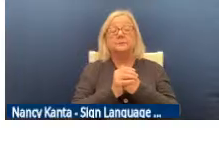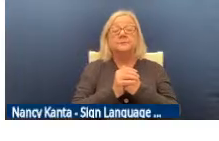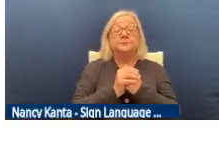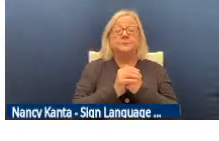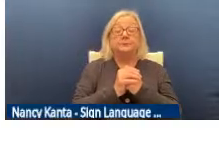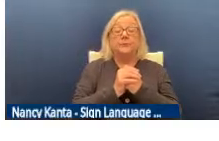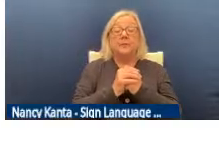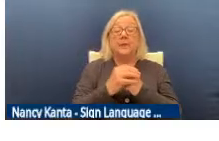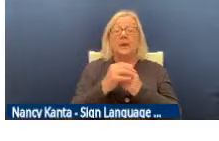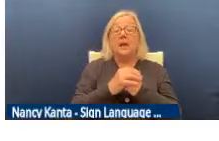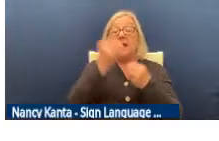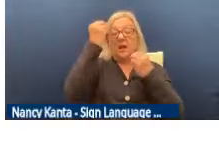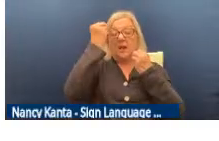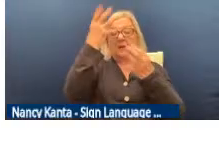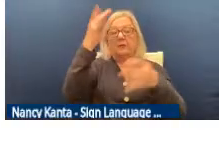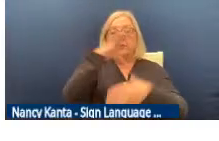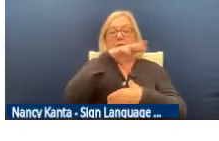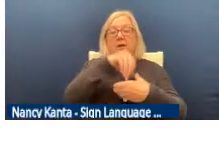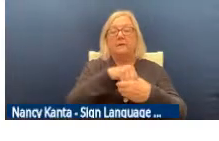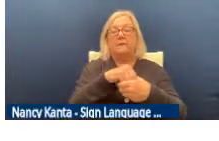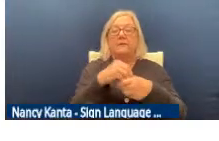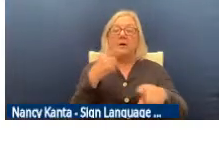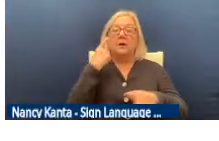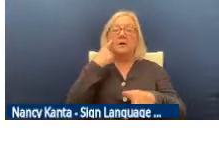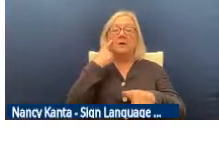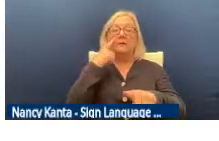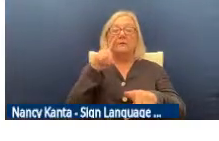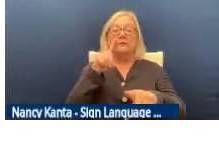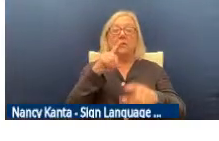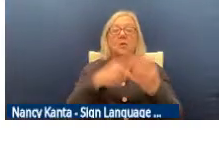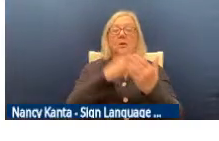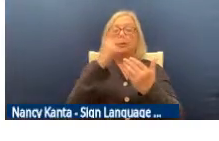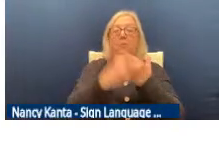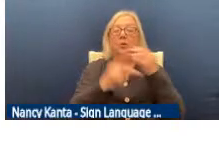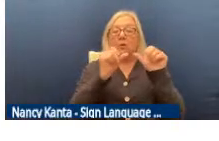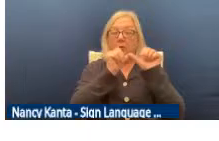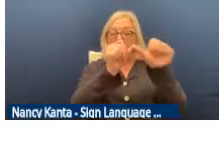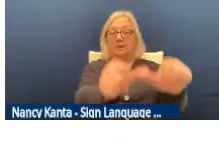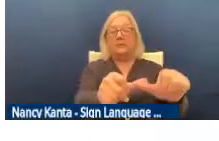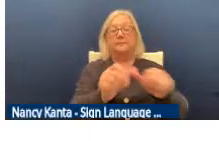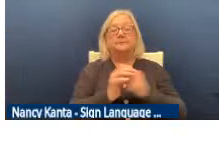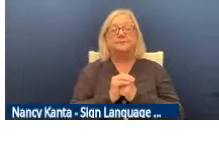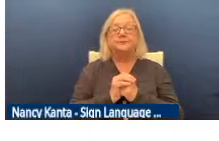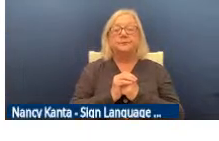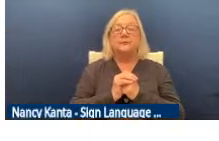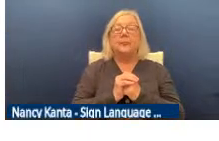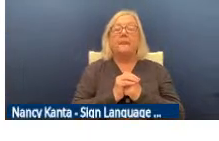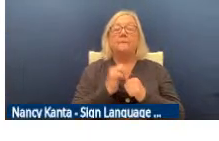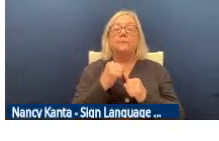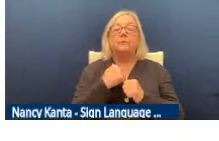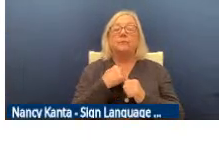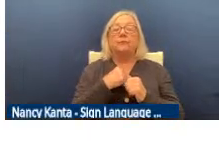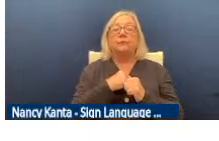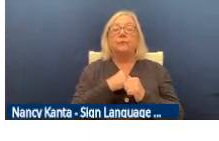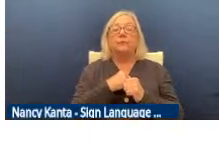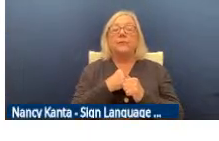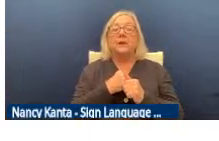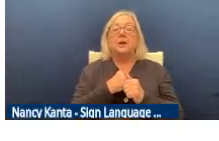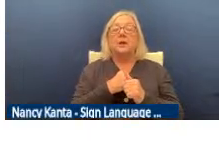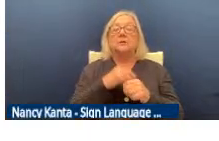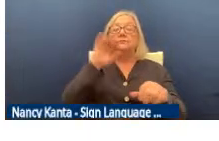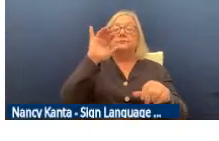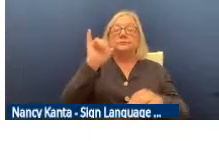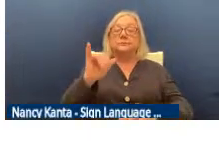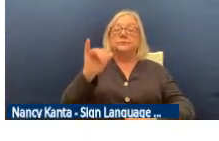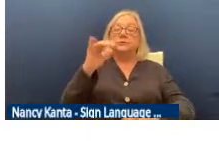duration. That work is, I guess, meeting with the industry, and it's something that we're planning to do several